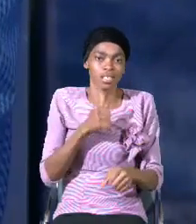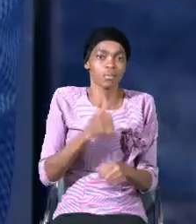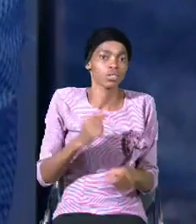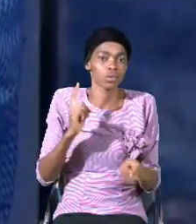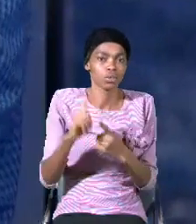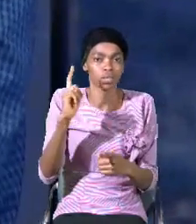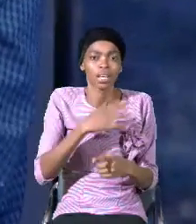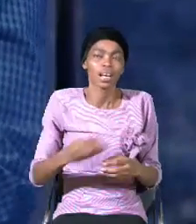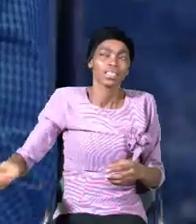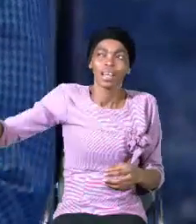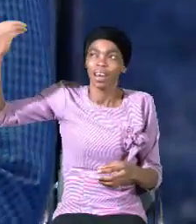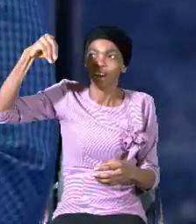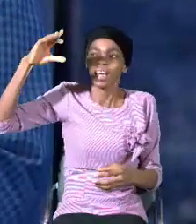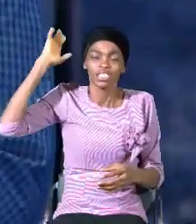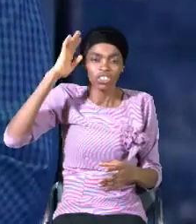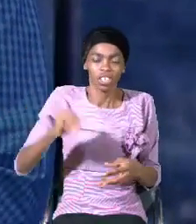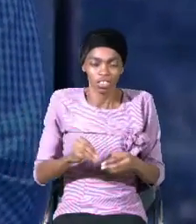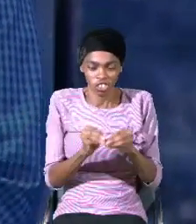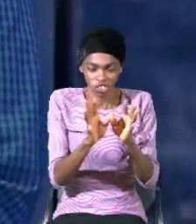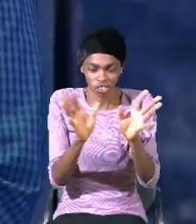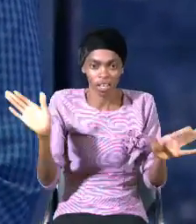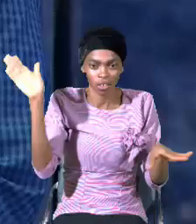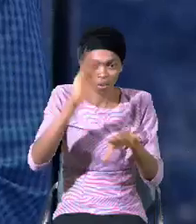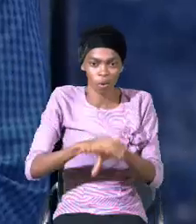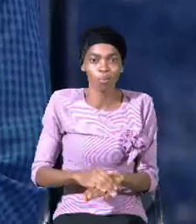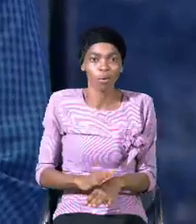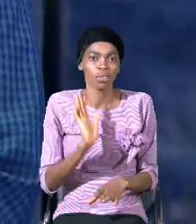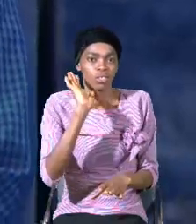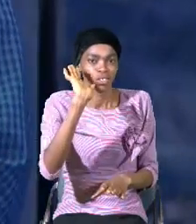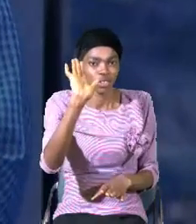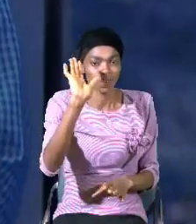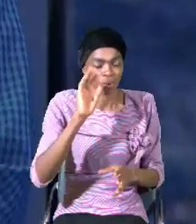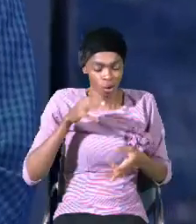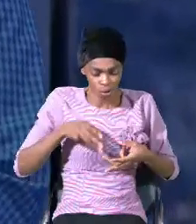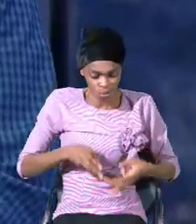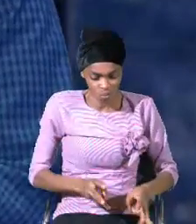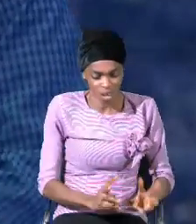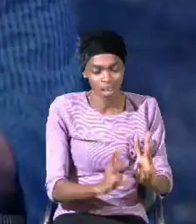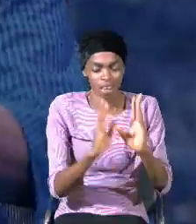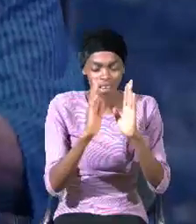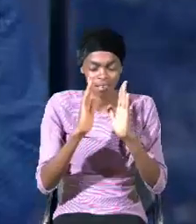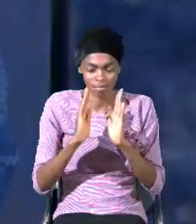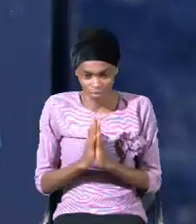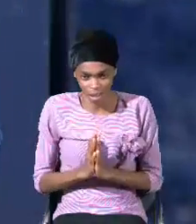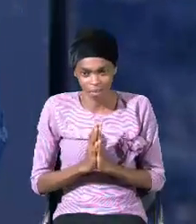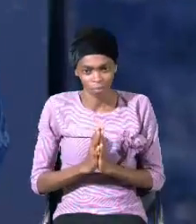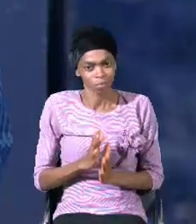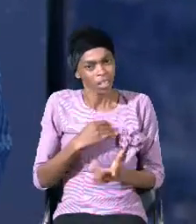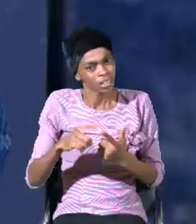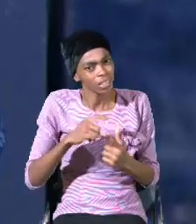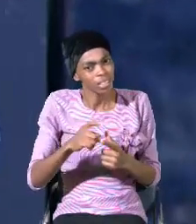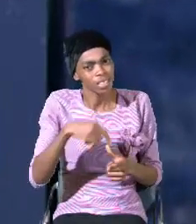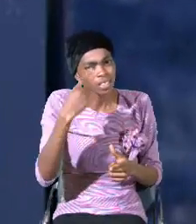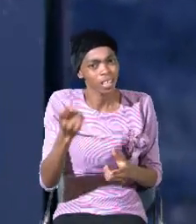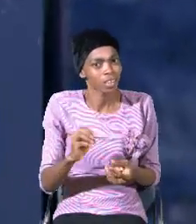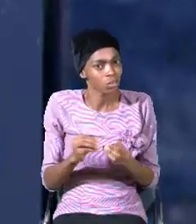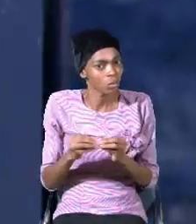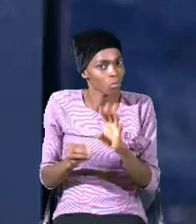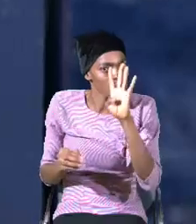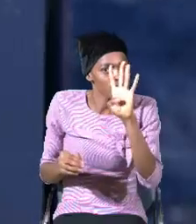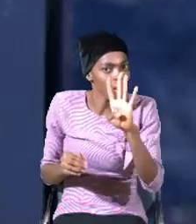light shall shine upon thy ways. And then he says, number four,